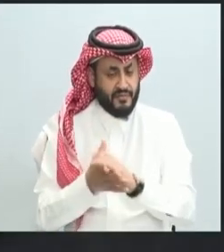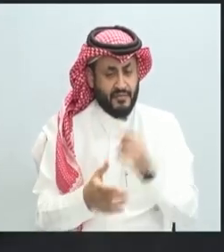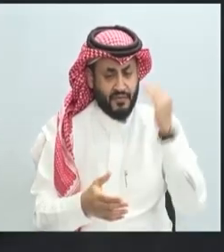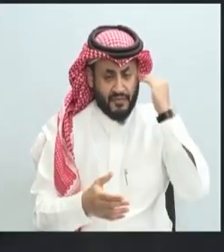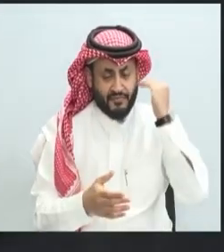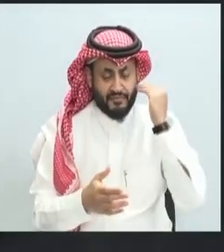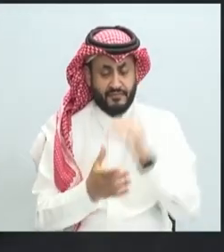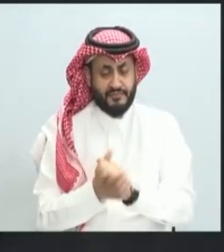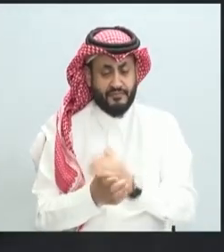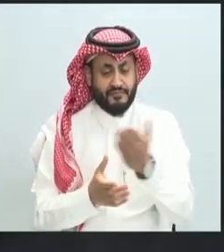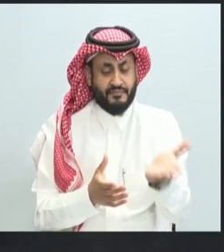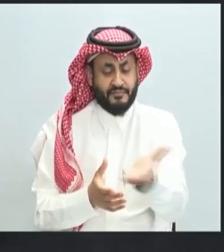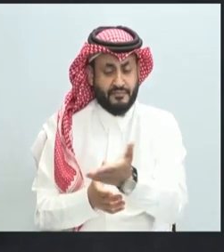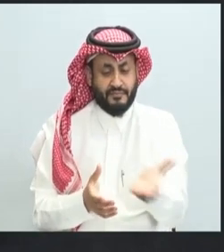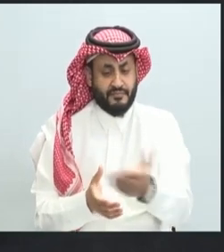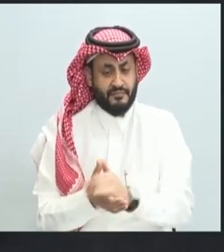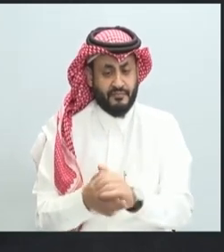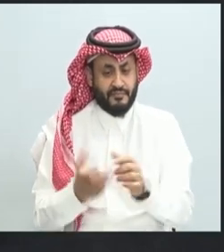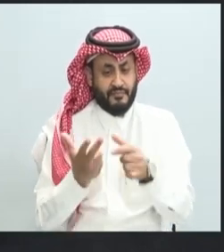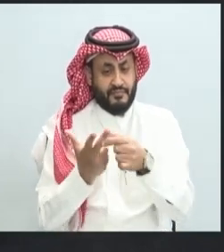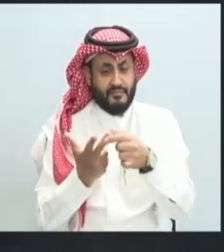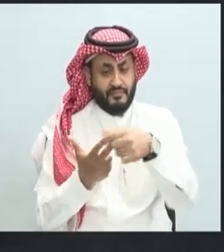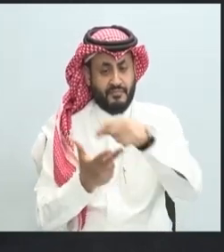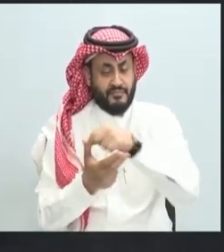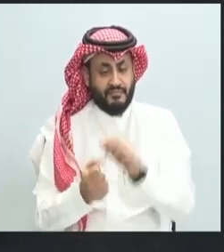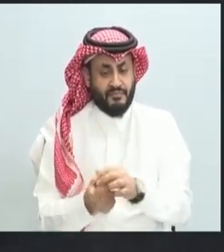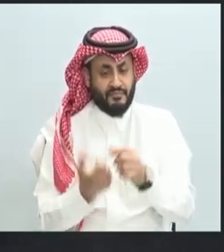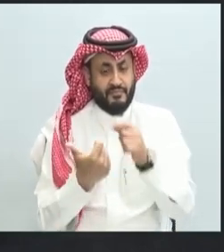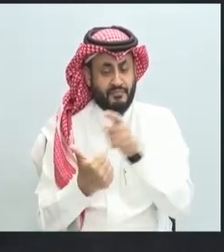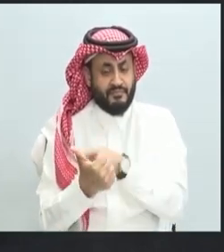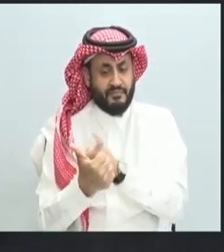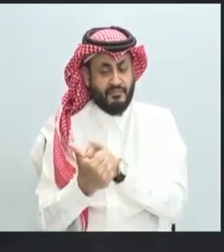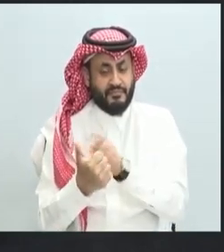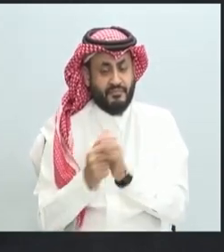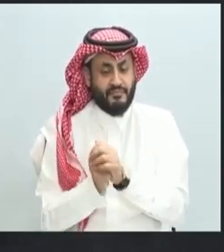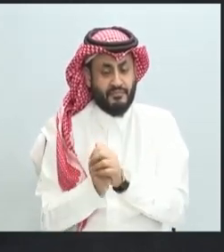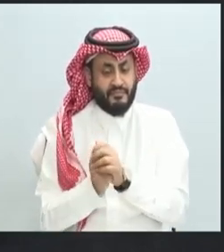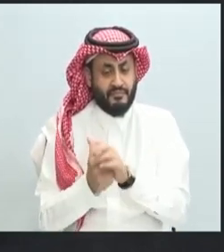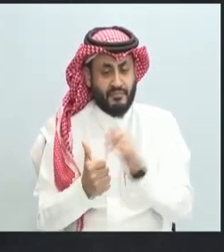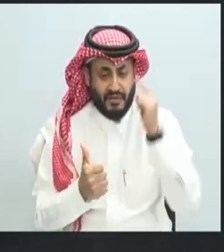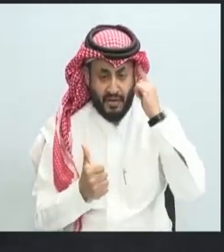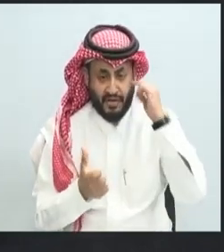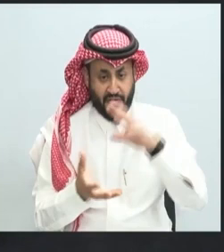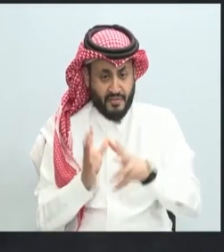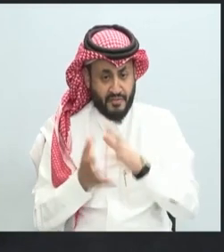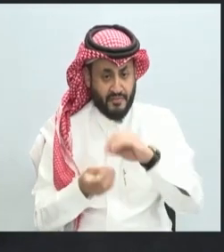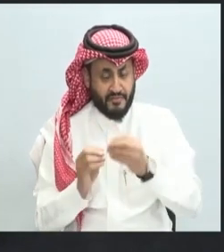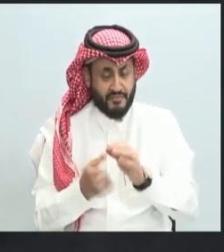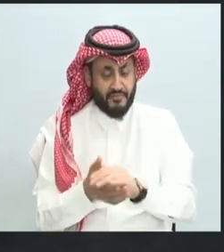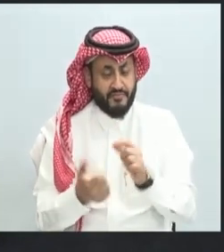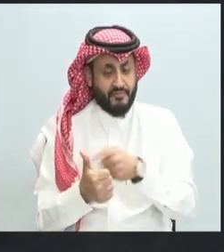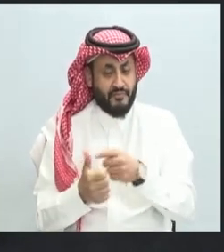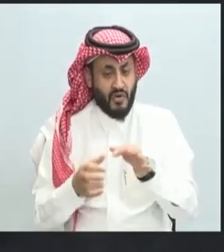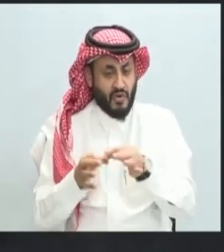woman or this girl in three things. First, we describe her hair. We said that she